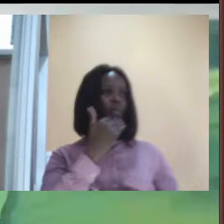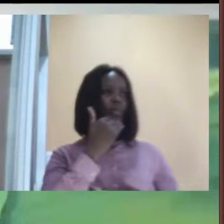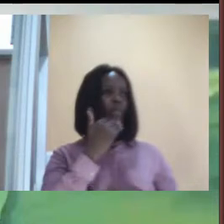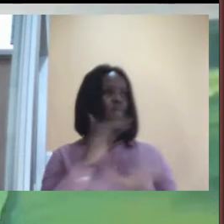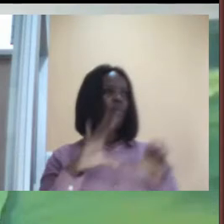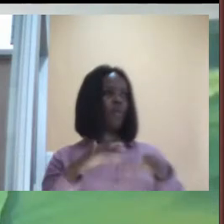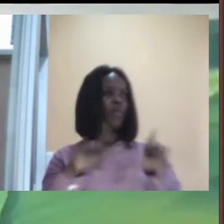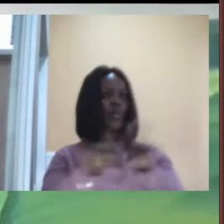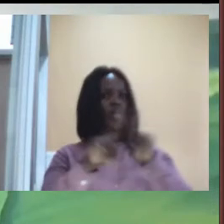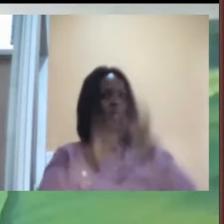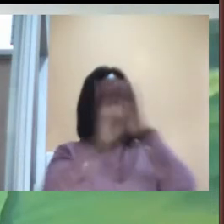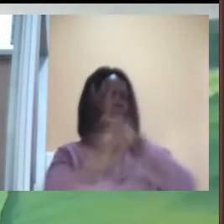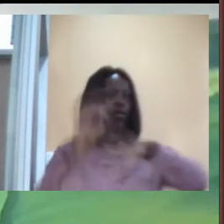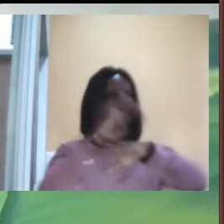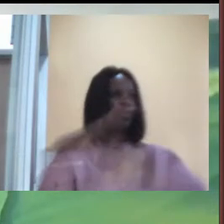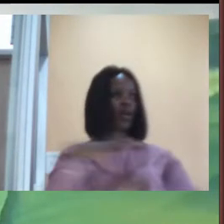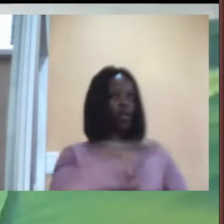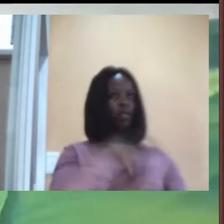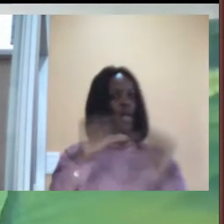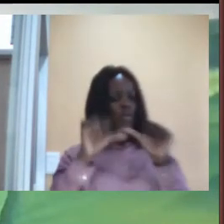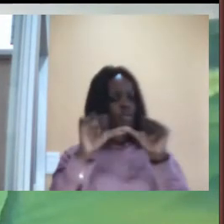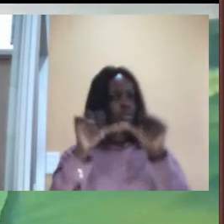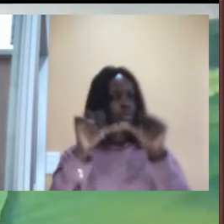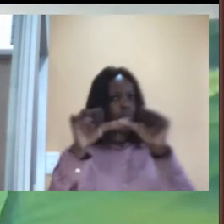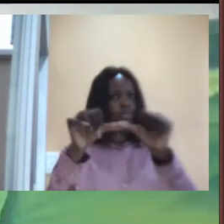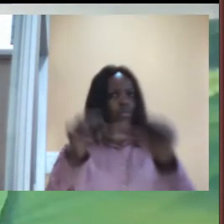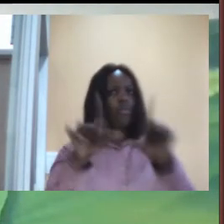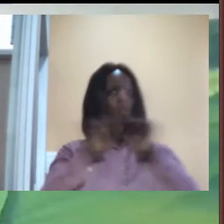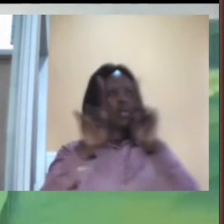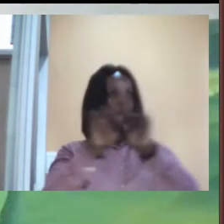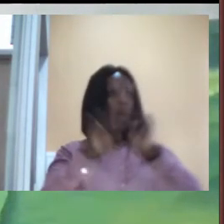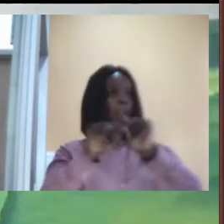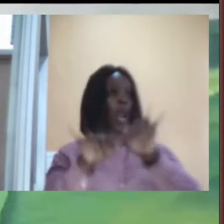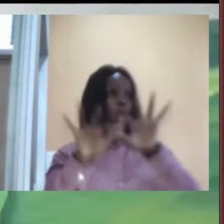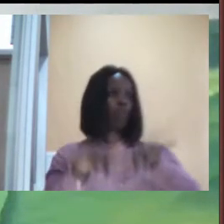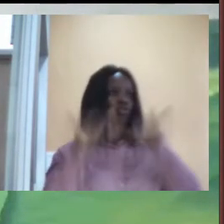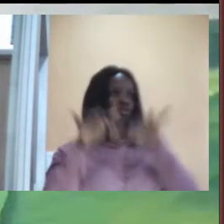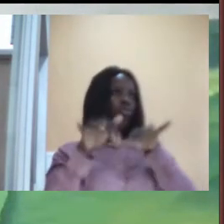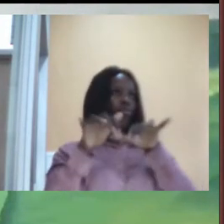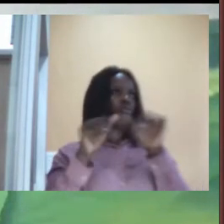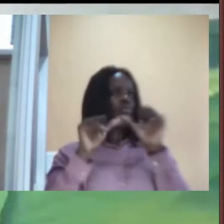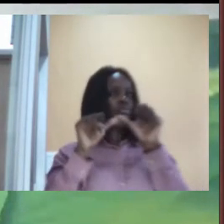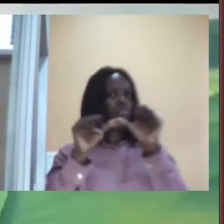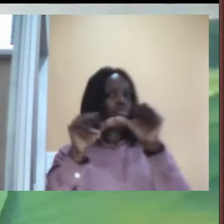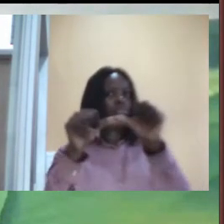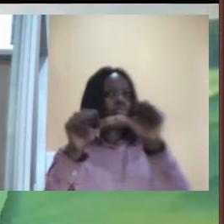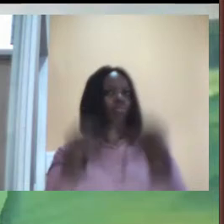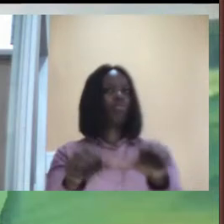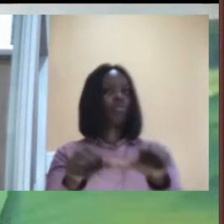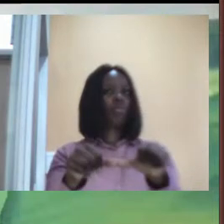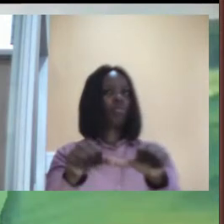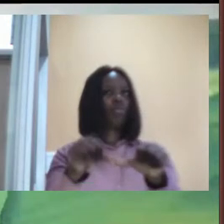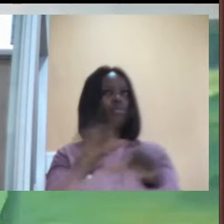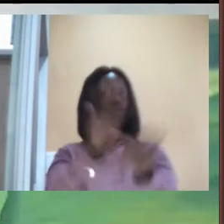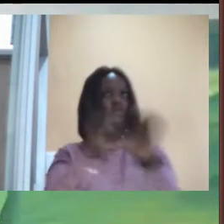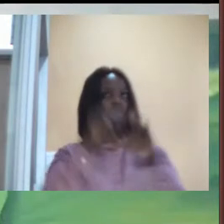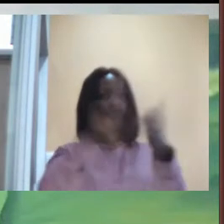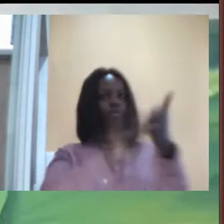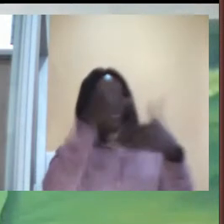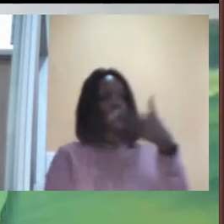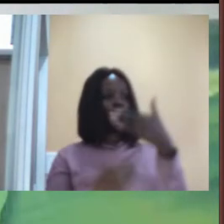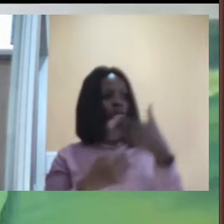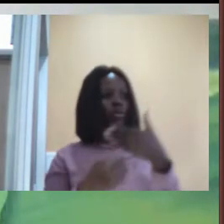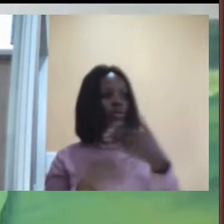and the executive council, we'll continue, and the legislature that has been giving us, we'll continue to embark on this project, and we are promising